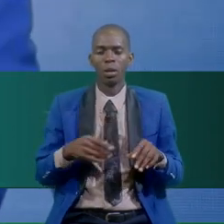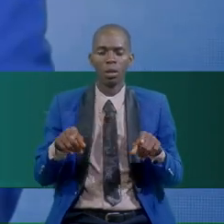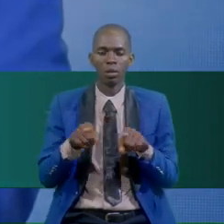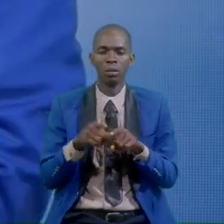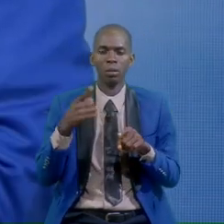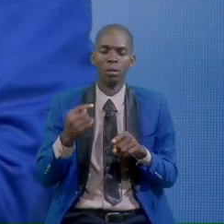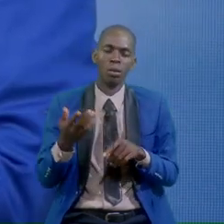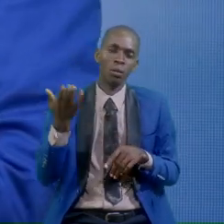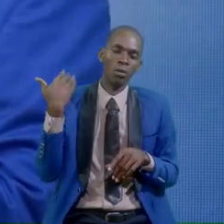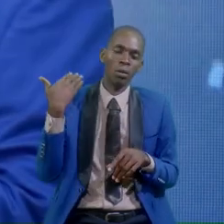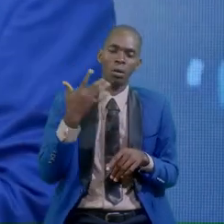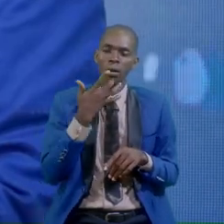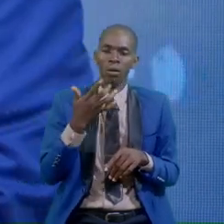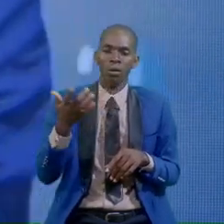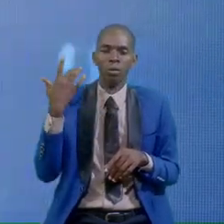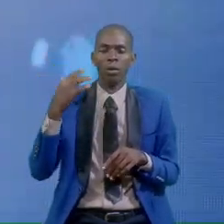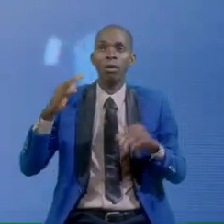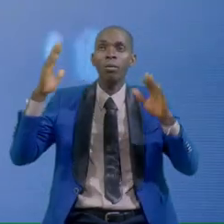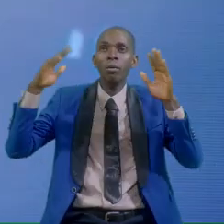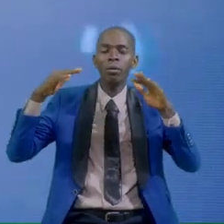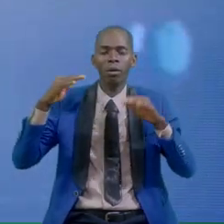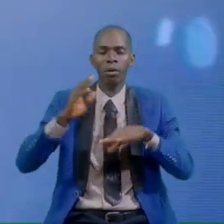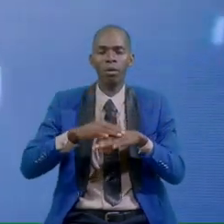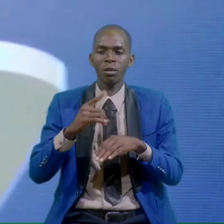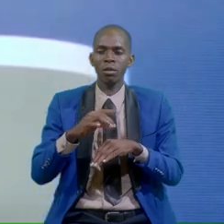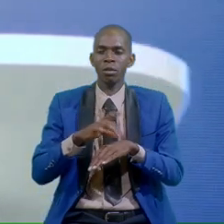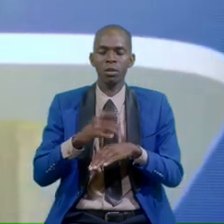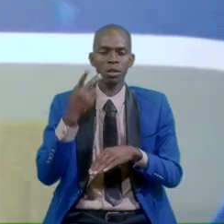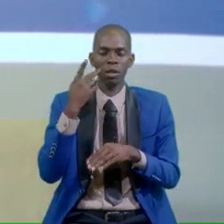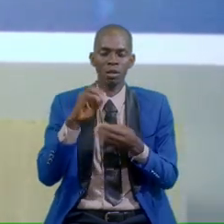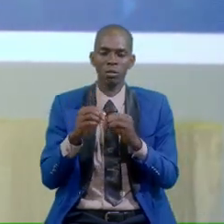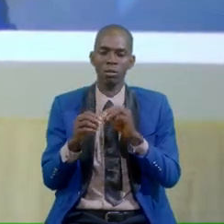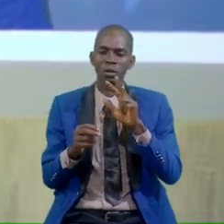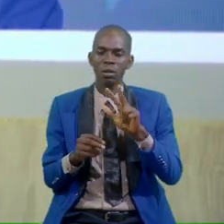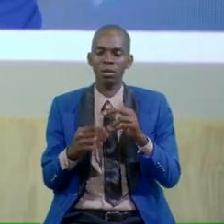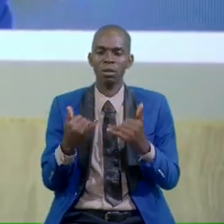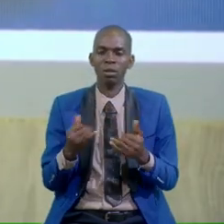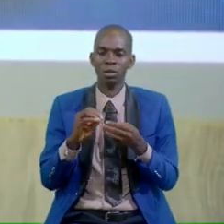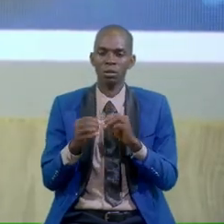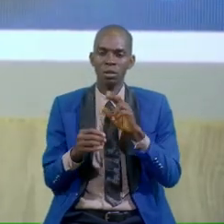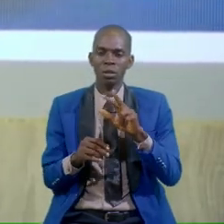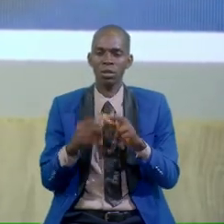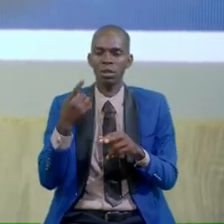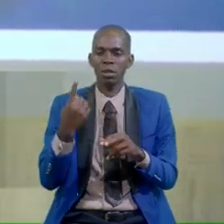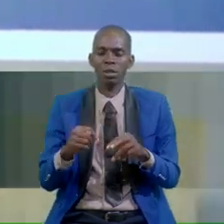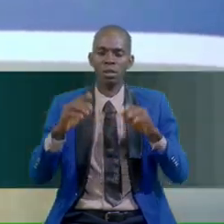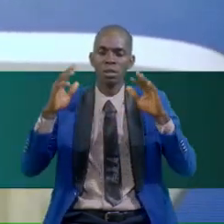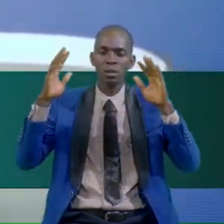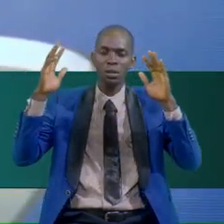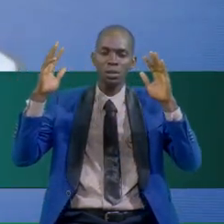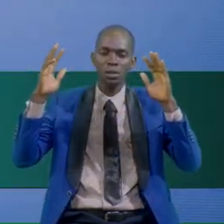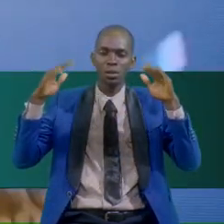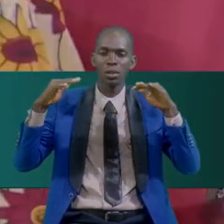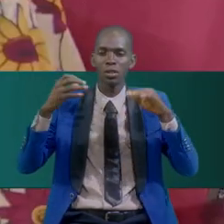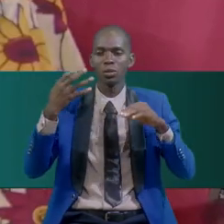rain unto the earth. We're coming to number three here. Number three, the rain of